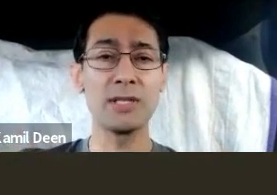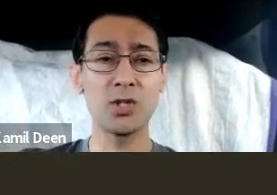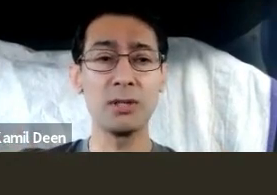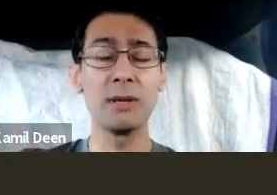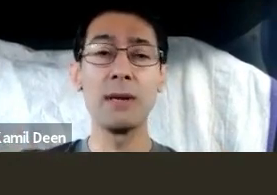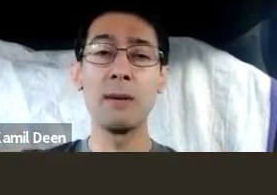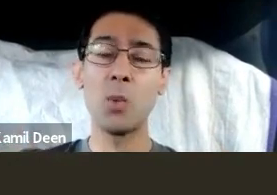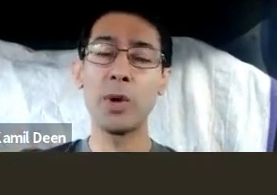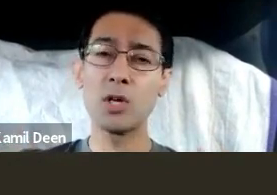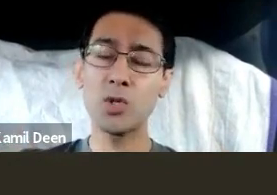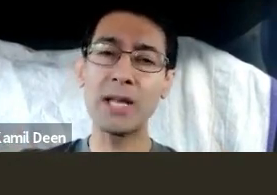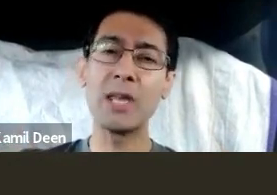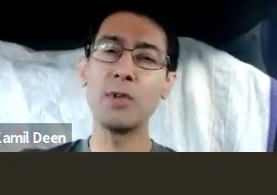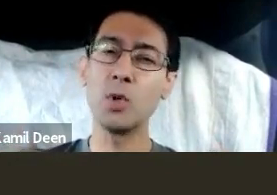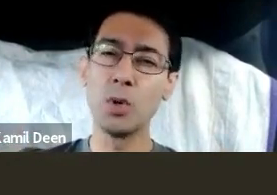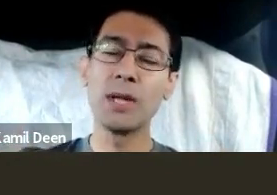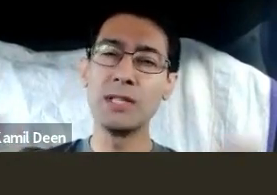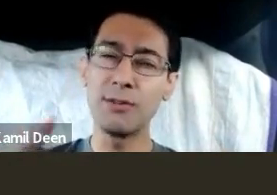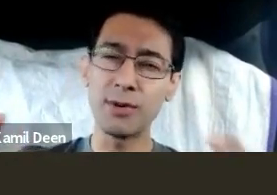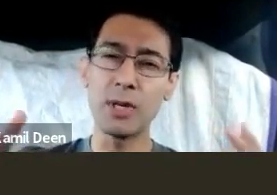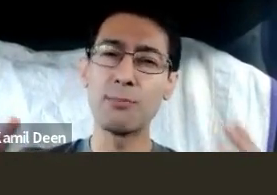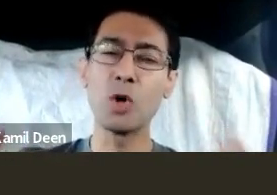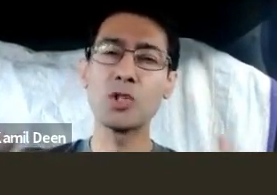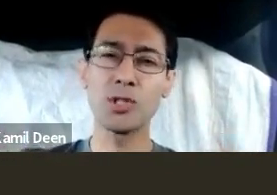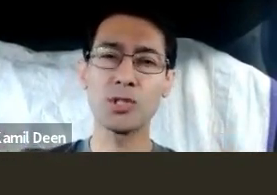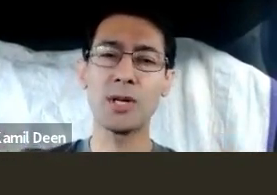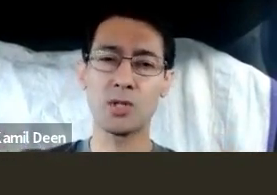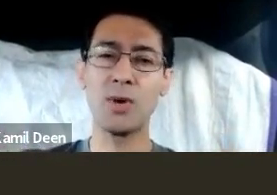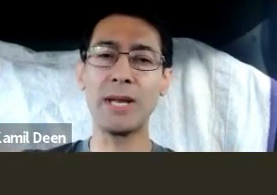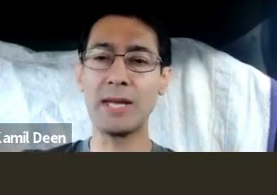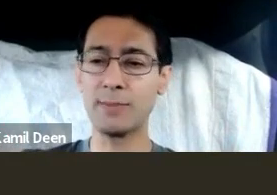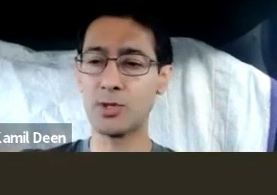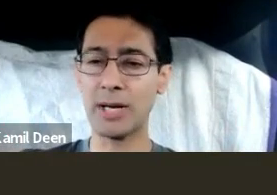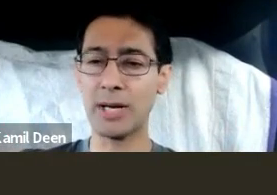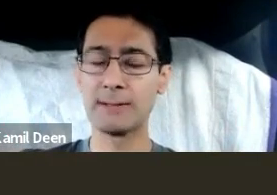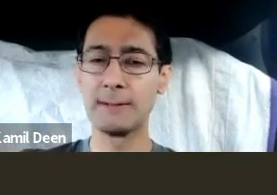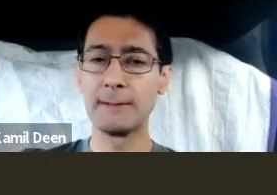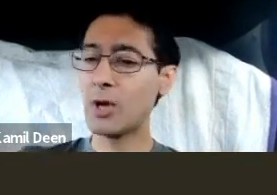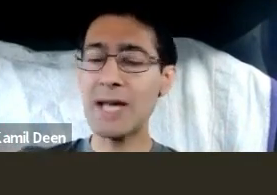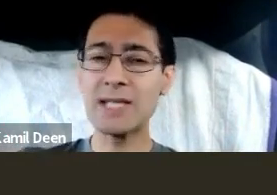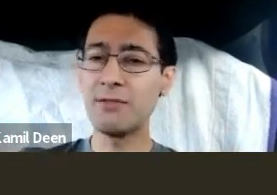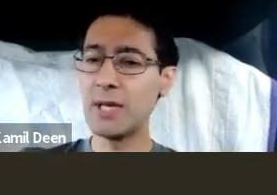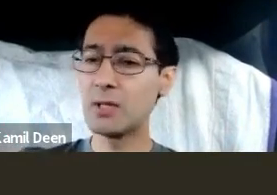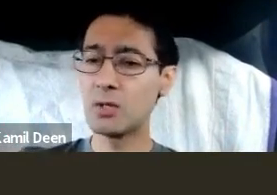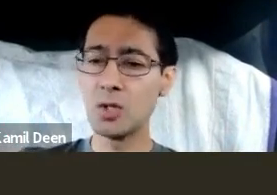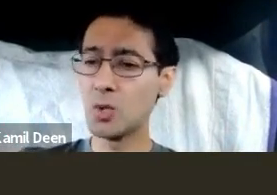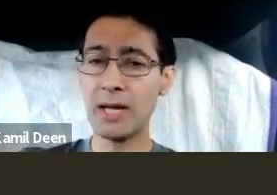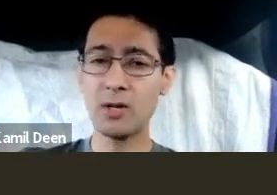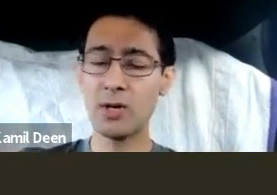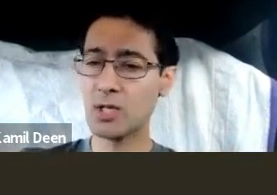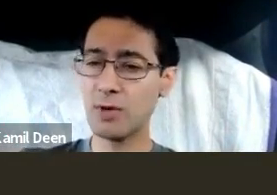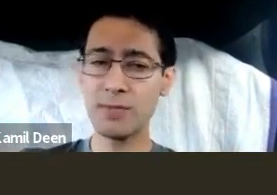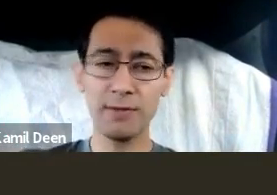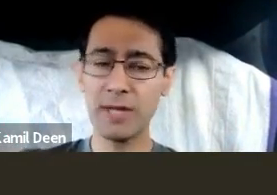in orientation, but we're going to try to give you different approaches to writing abstracts. I could ask David to do